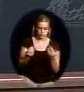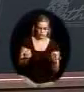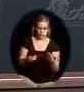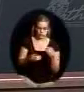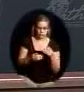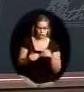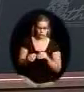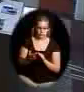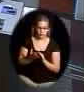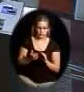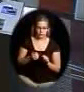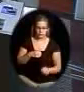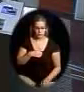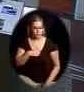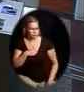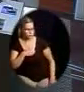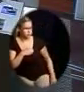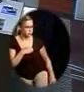those.